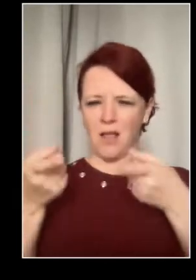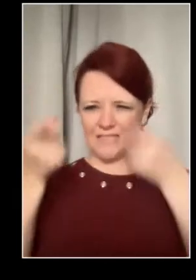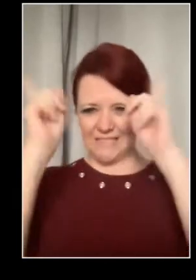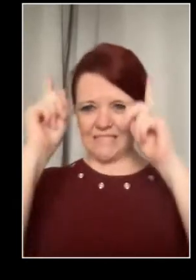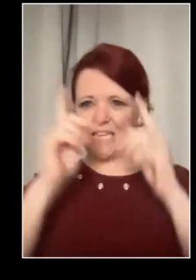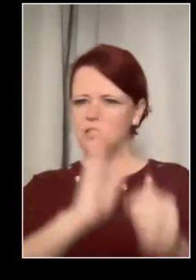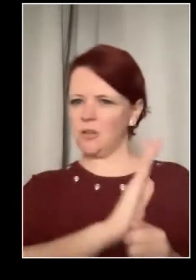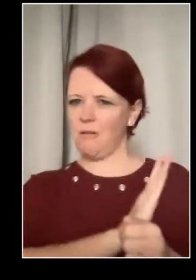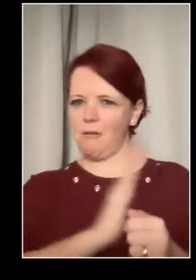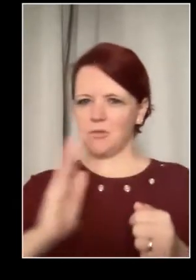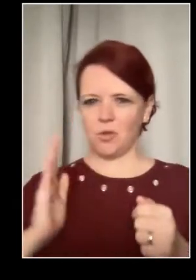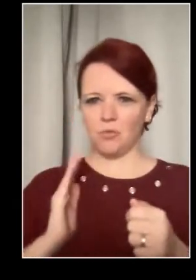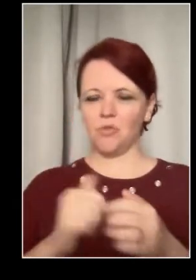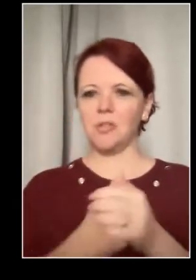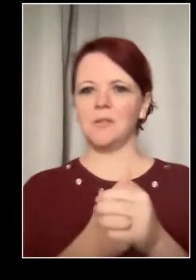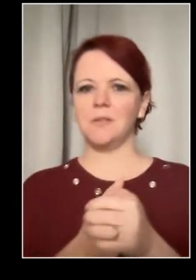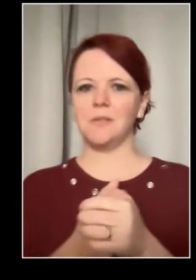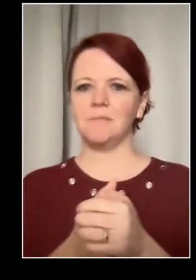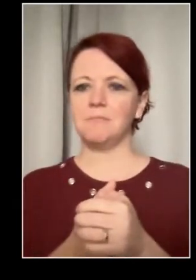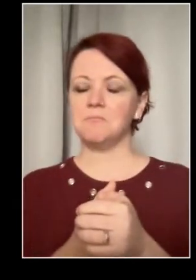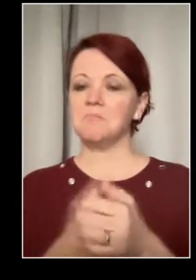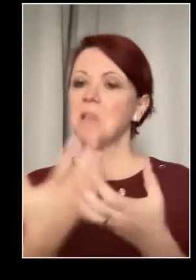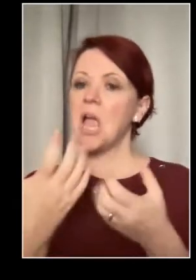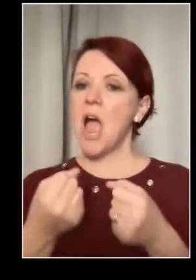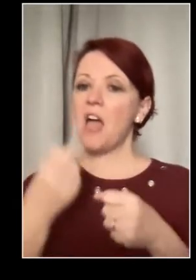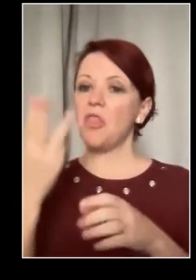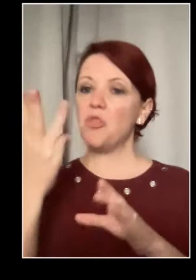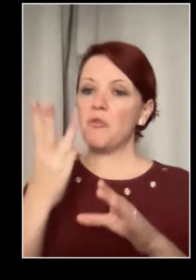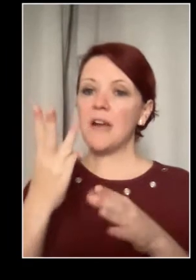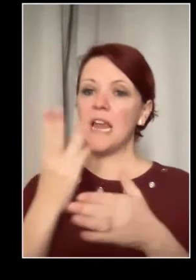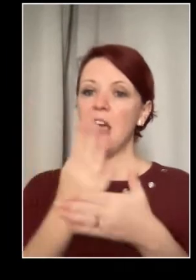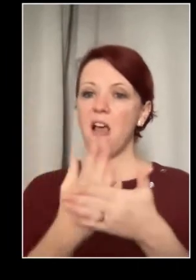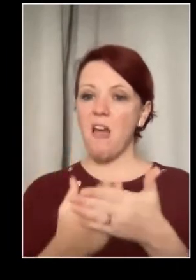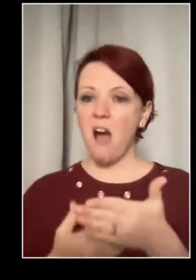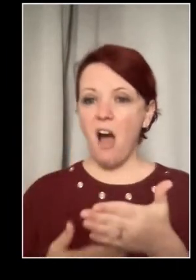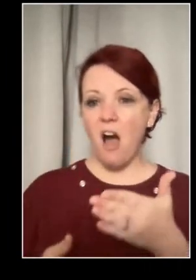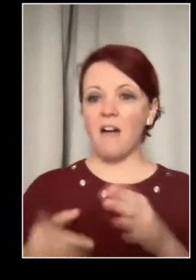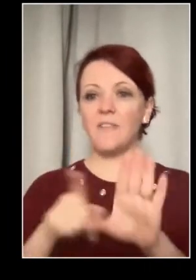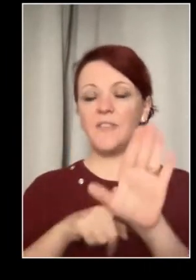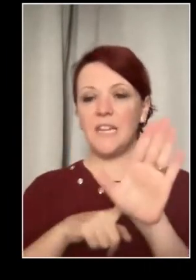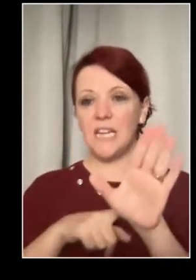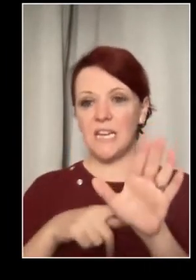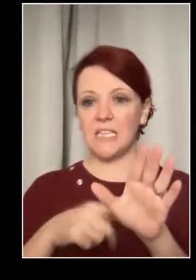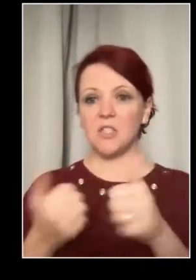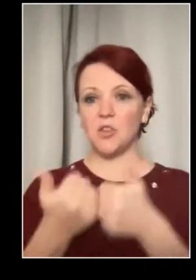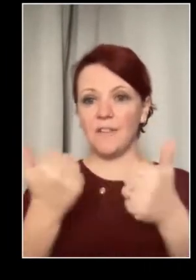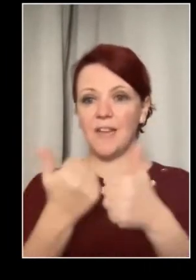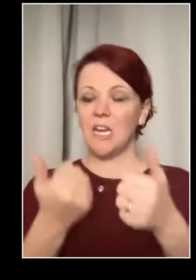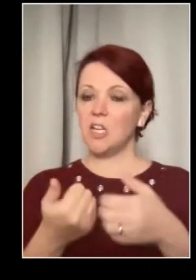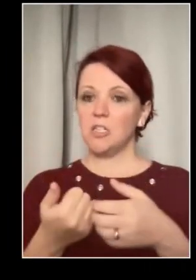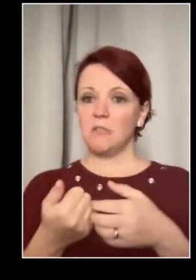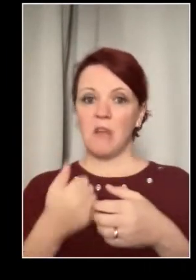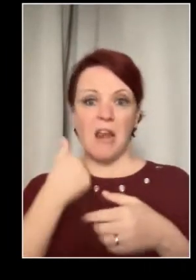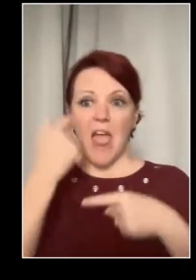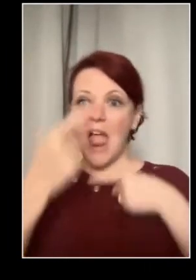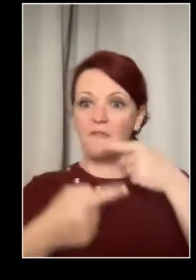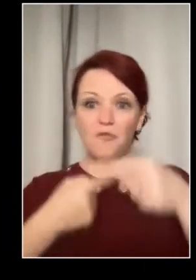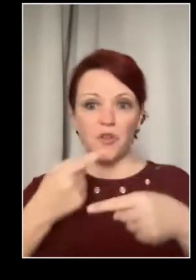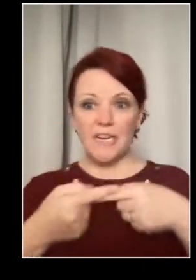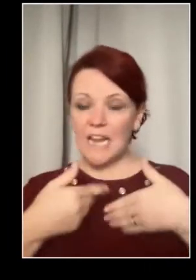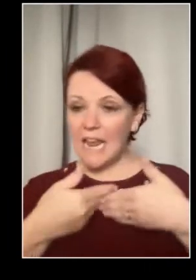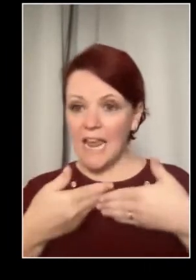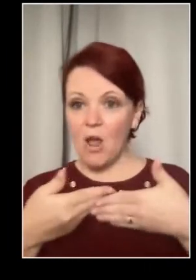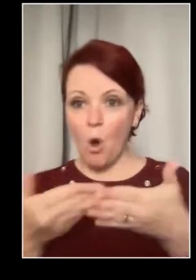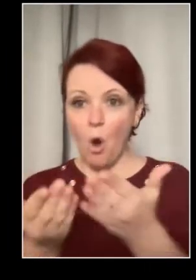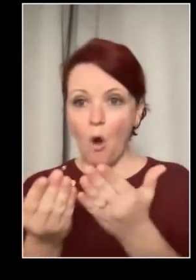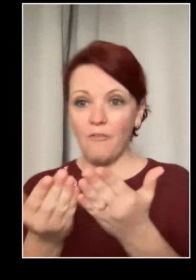Degree Apprenticeship takes 3.5 years to complete, is offered annually to over 30 applicants. And the first cohort graduated